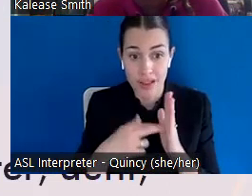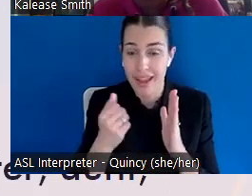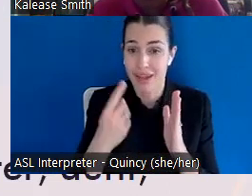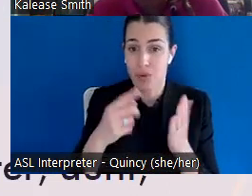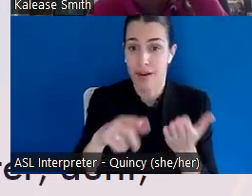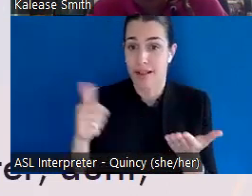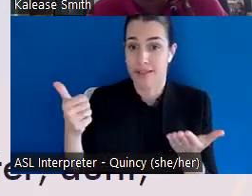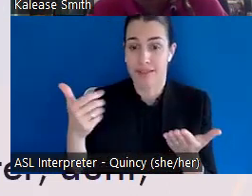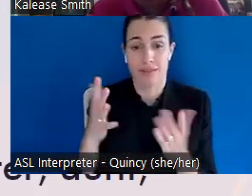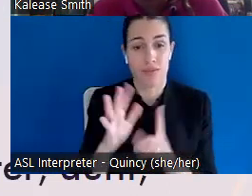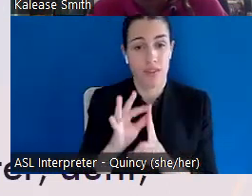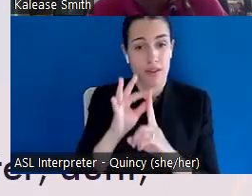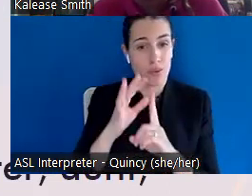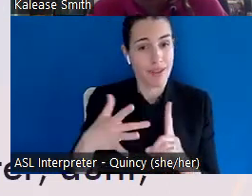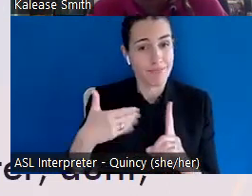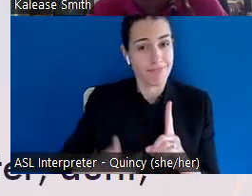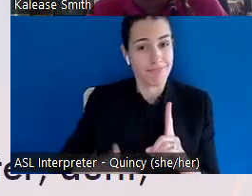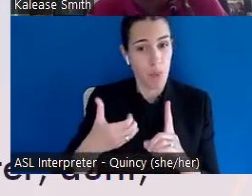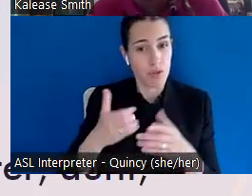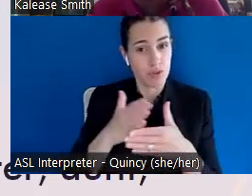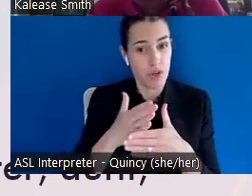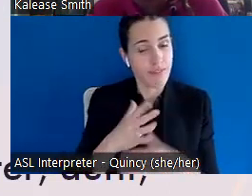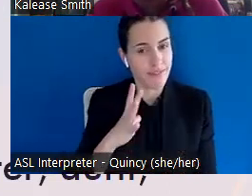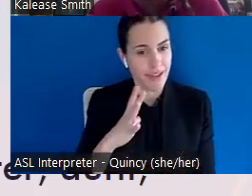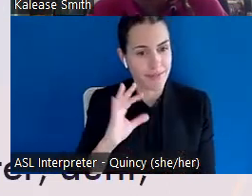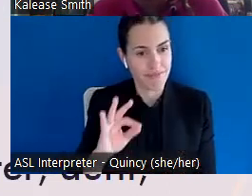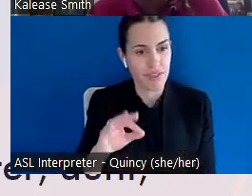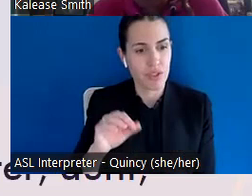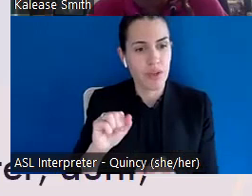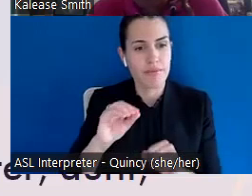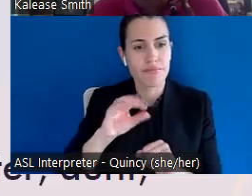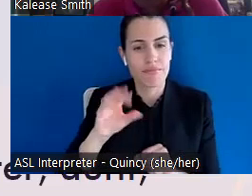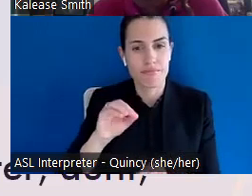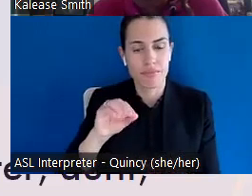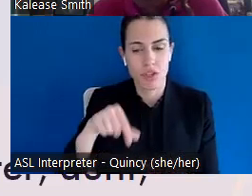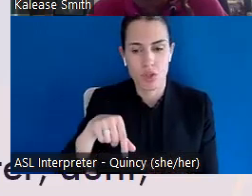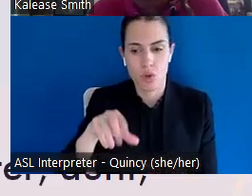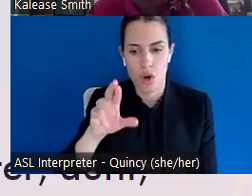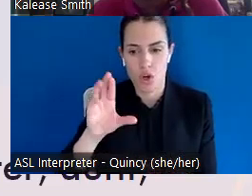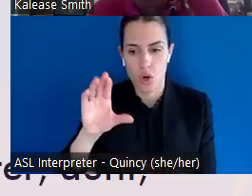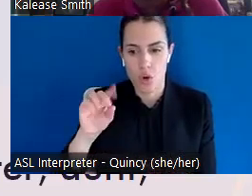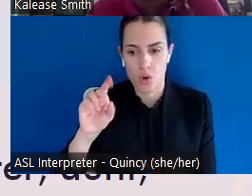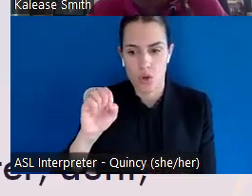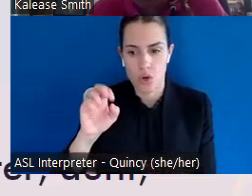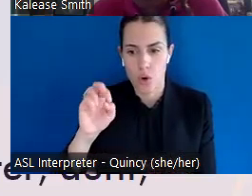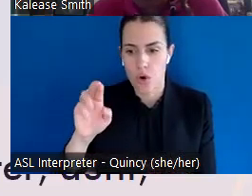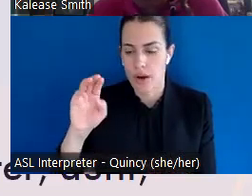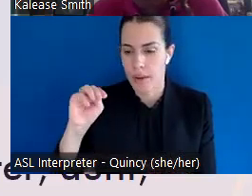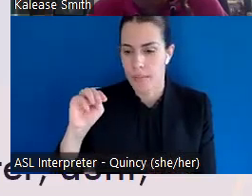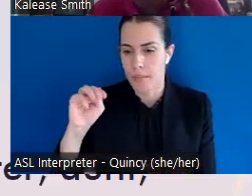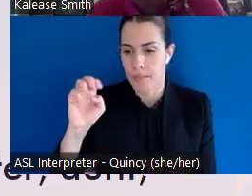you. So like I said, you can scan the QR code or use the link that I just dropped in the chat. Oh, I did not share that to